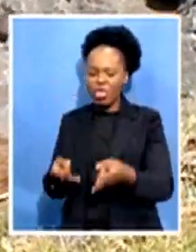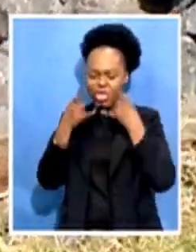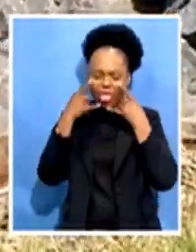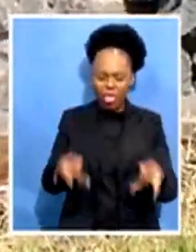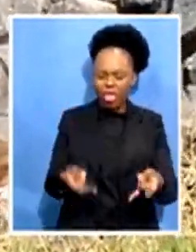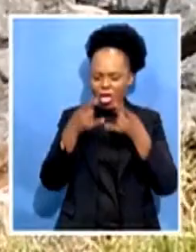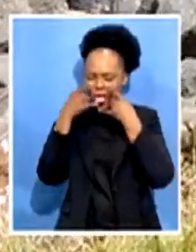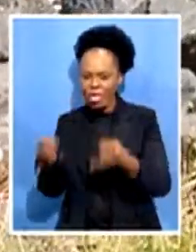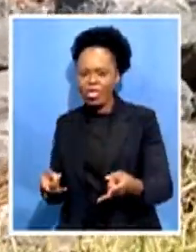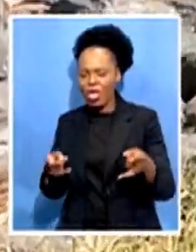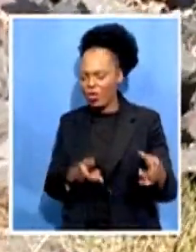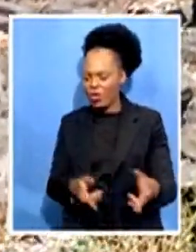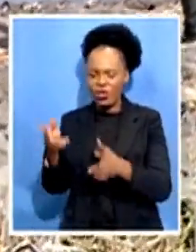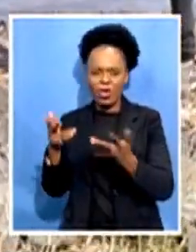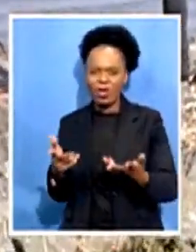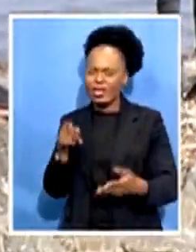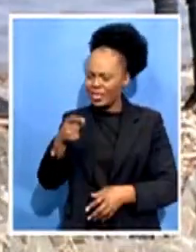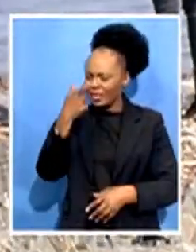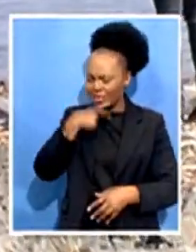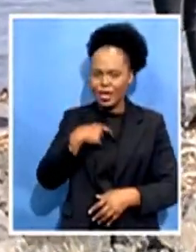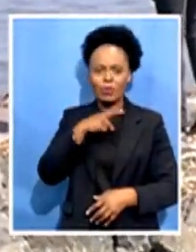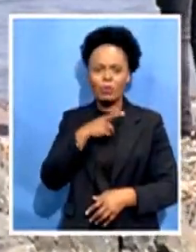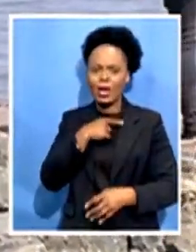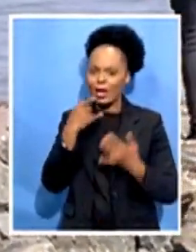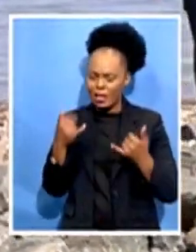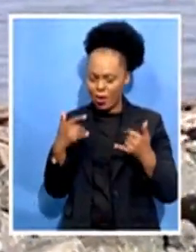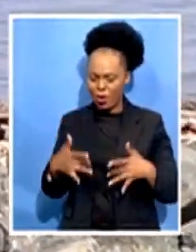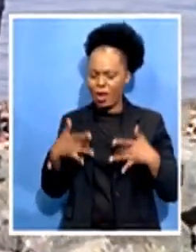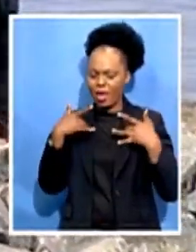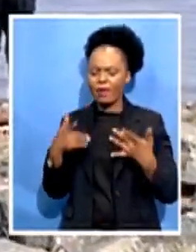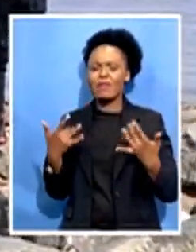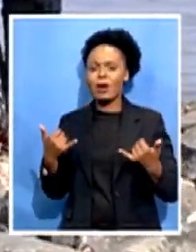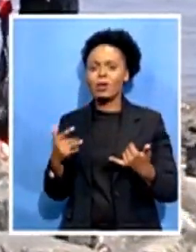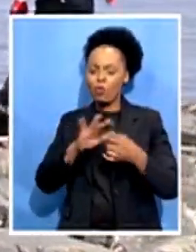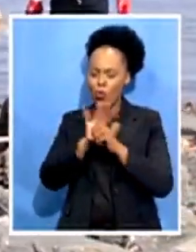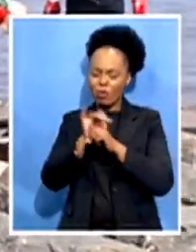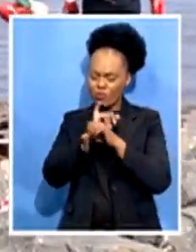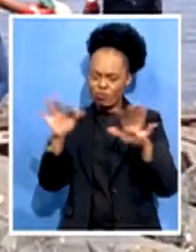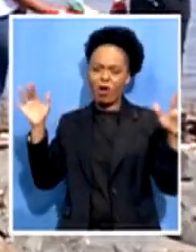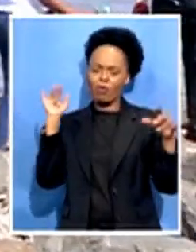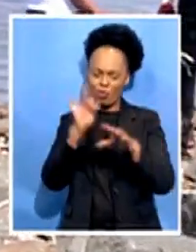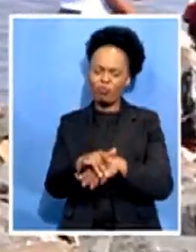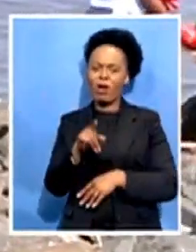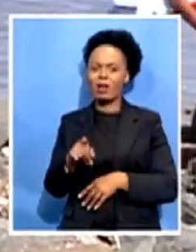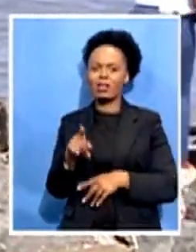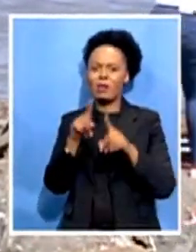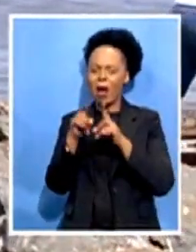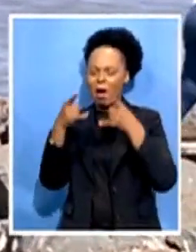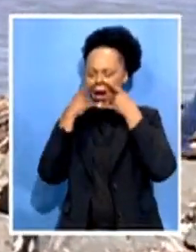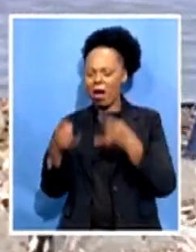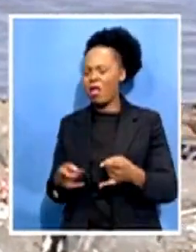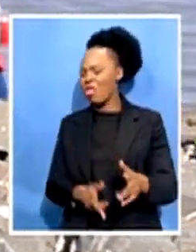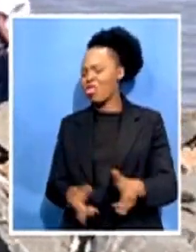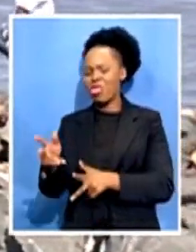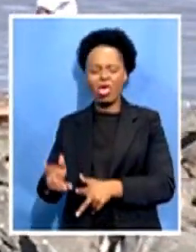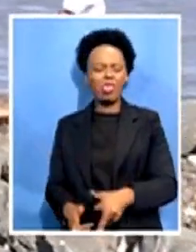now, and this is also going to create a huge problem. We're seeing far too many masks lying around. way too much. I think